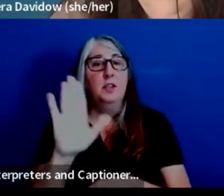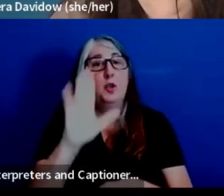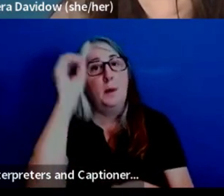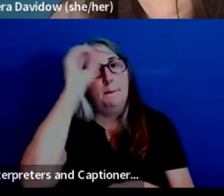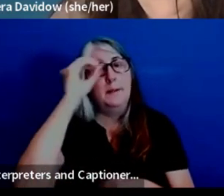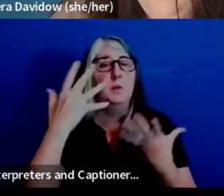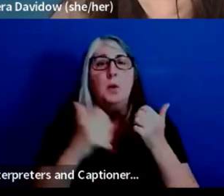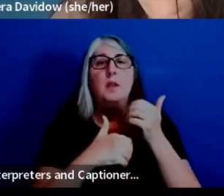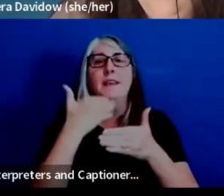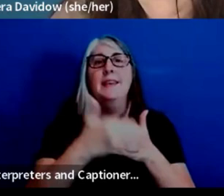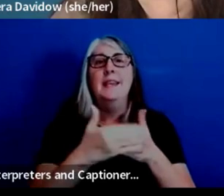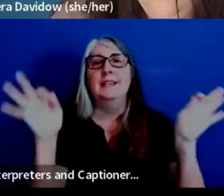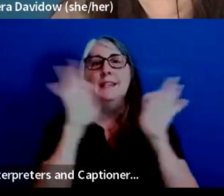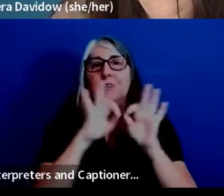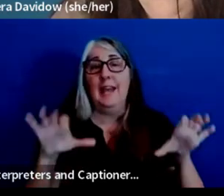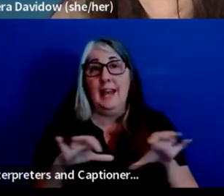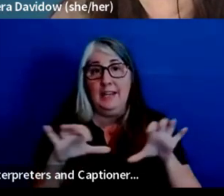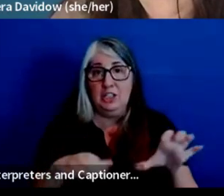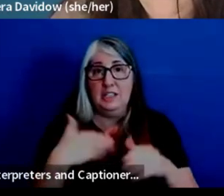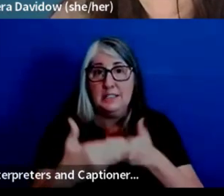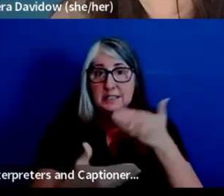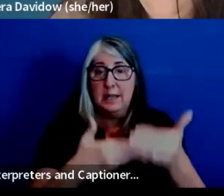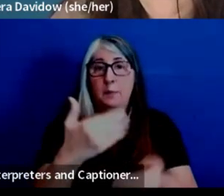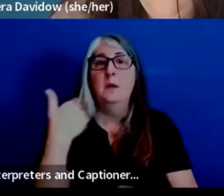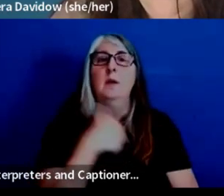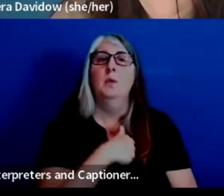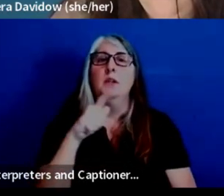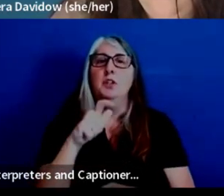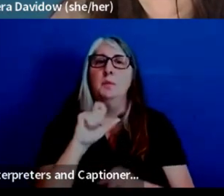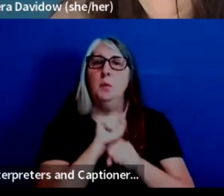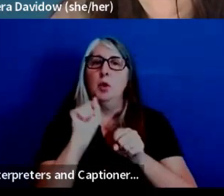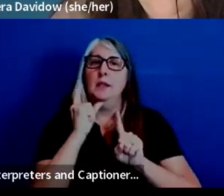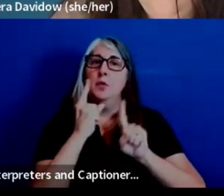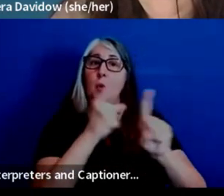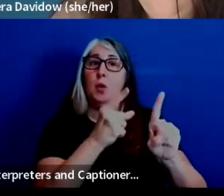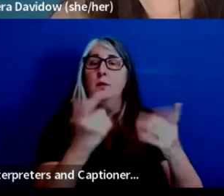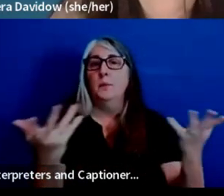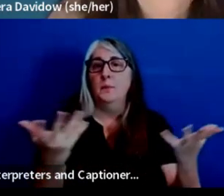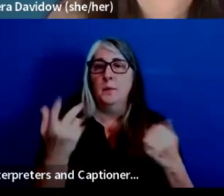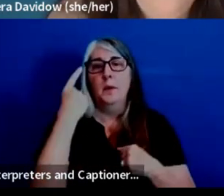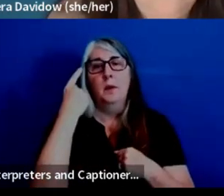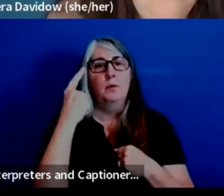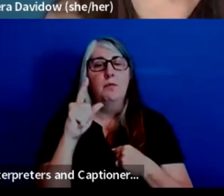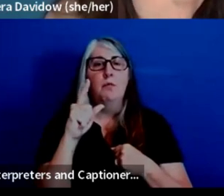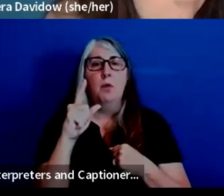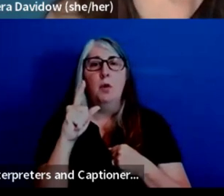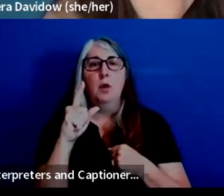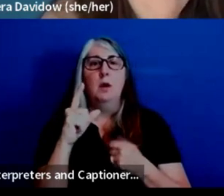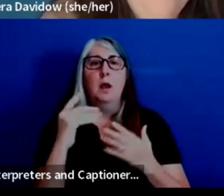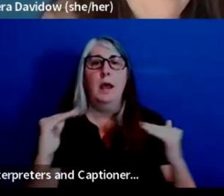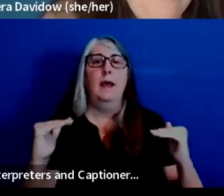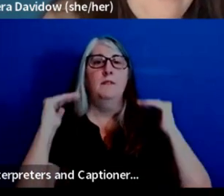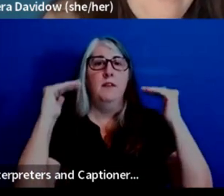key action steps we should be working towards to advance